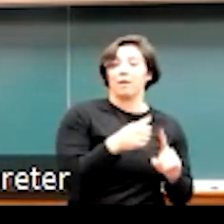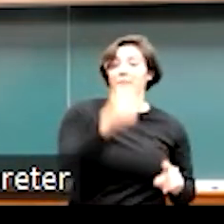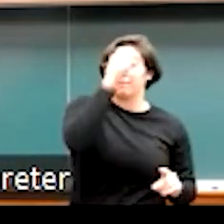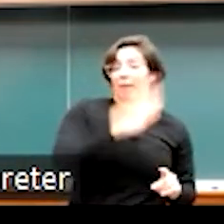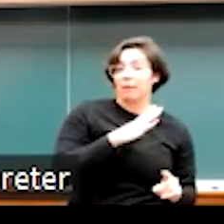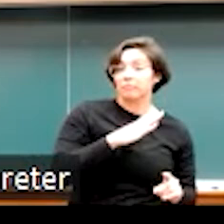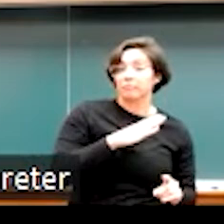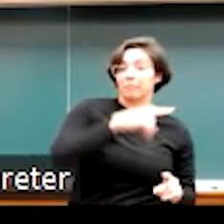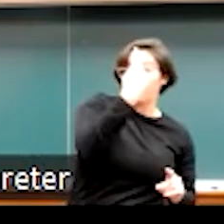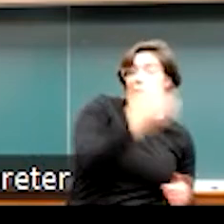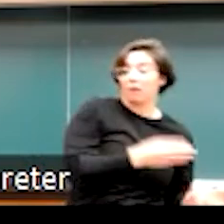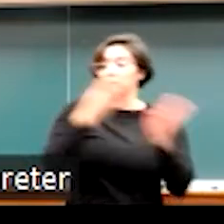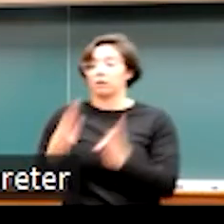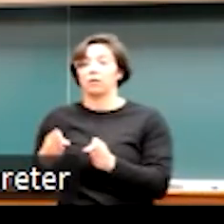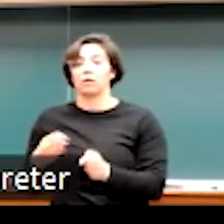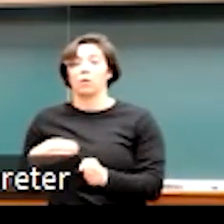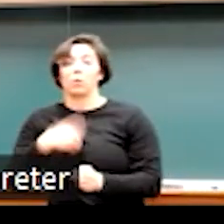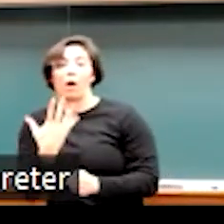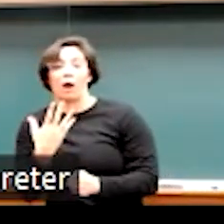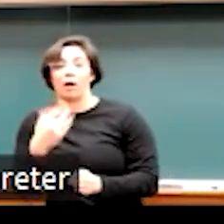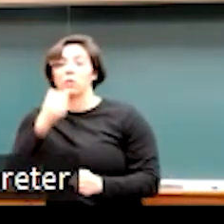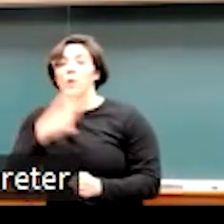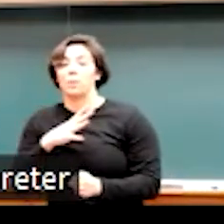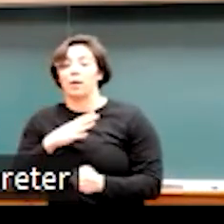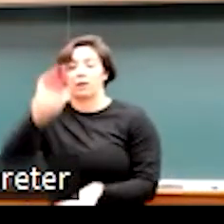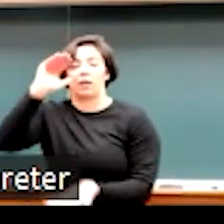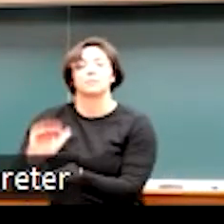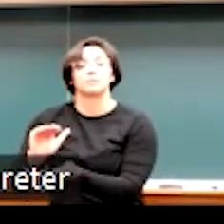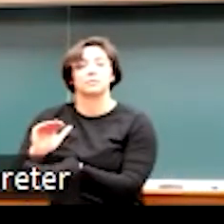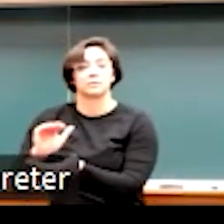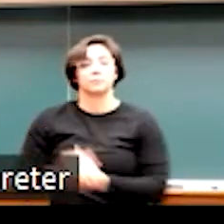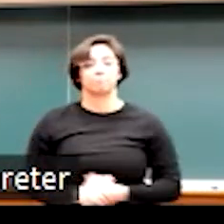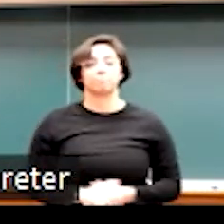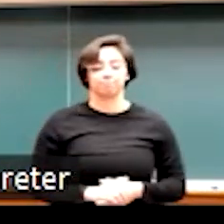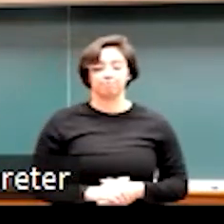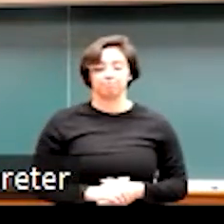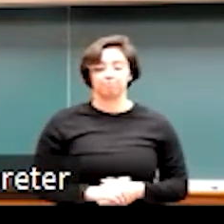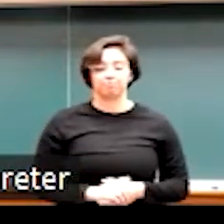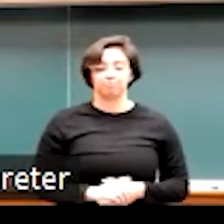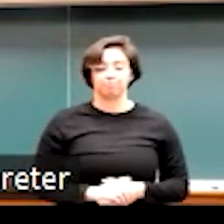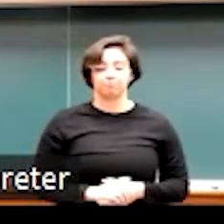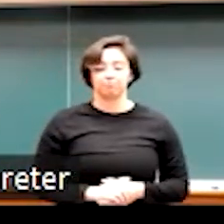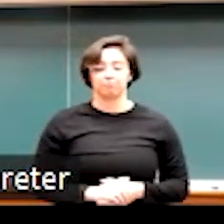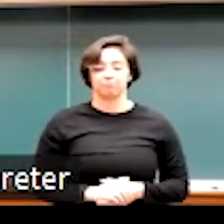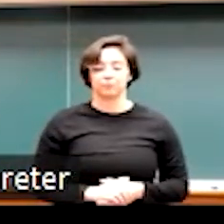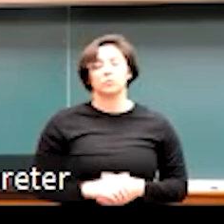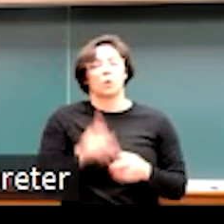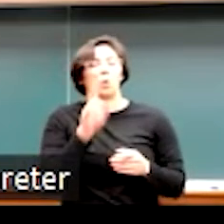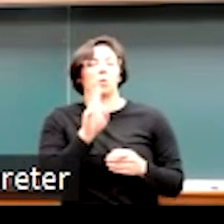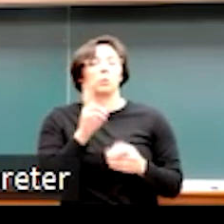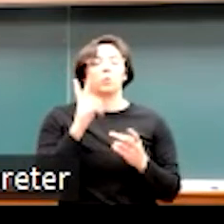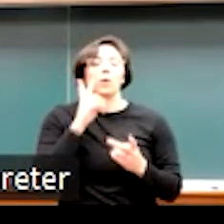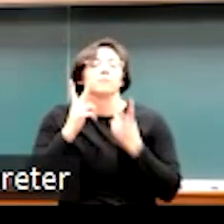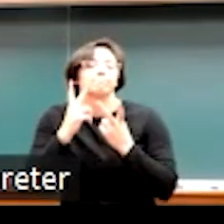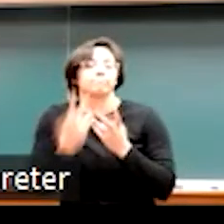relative to female or white, respectively. That's a smaller part of the bigger sample, so that requires replication and